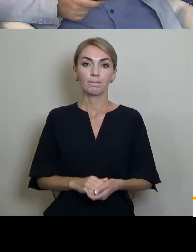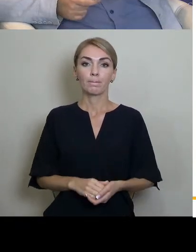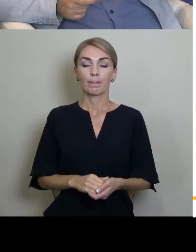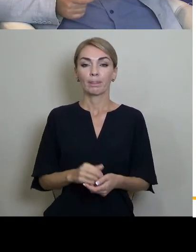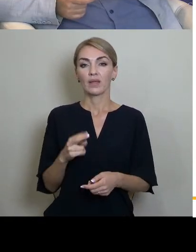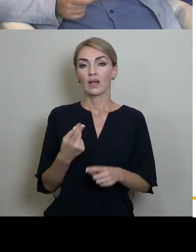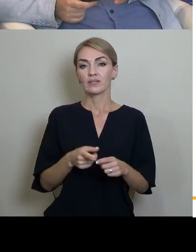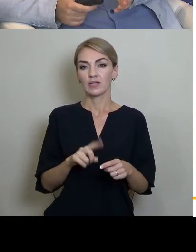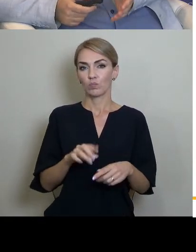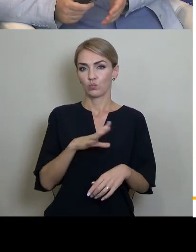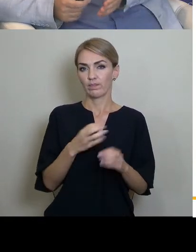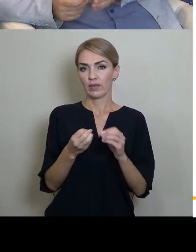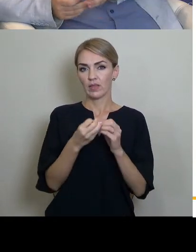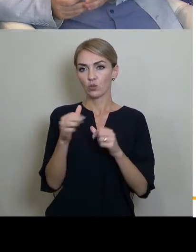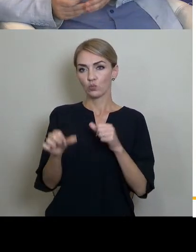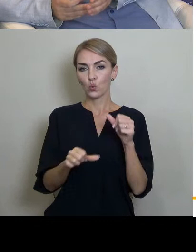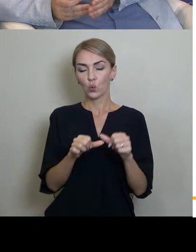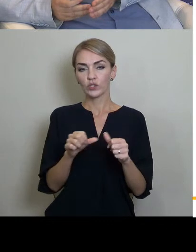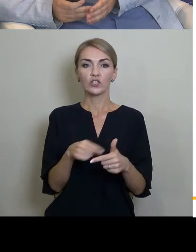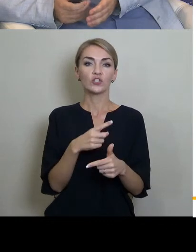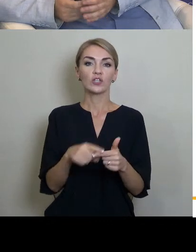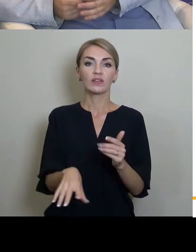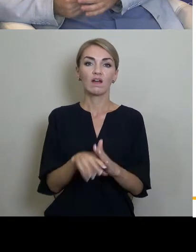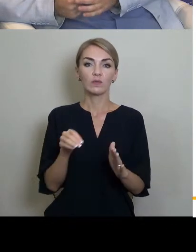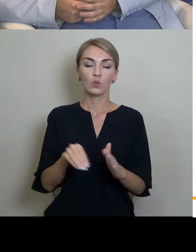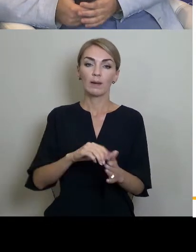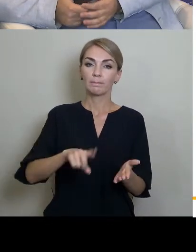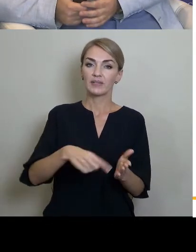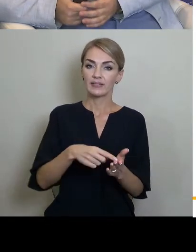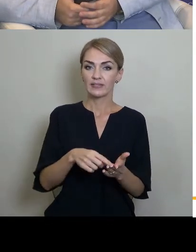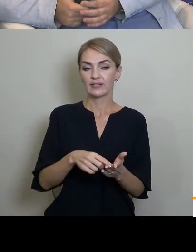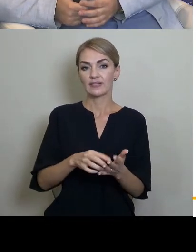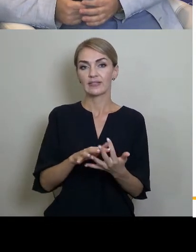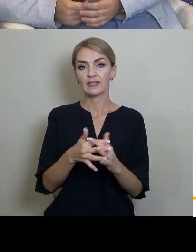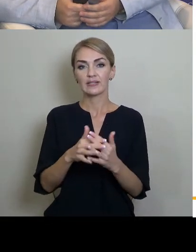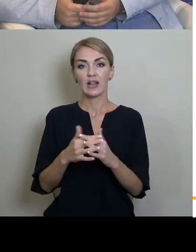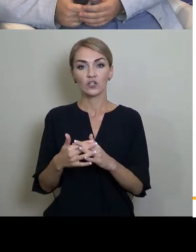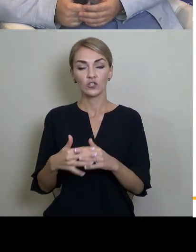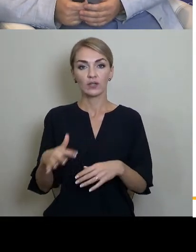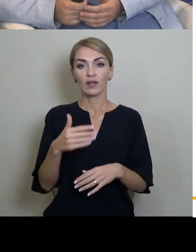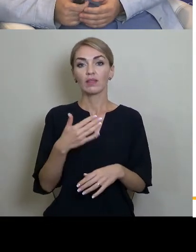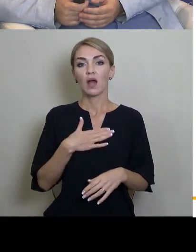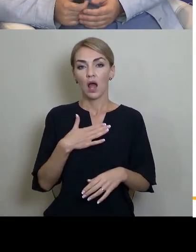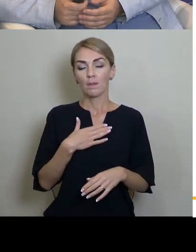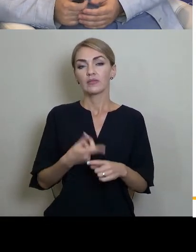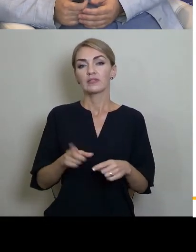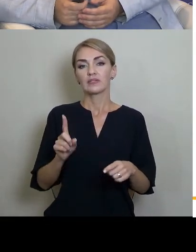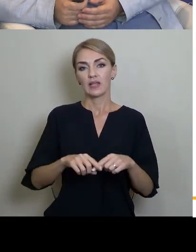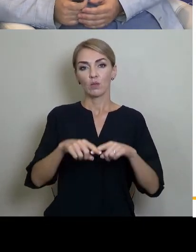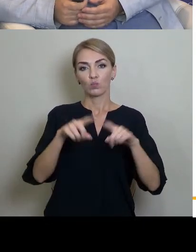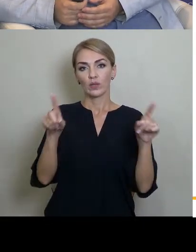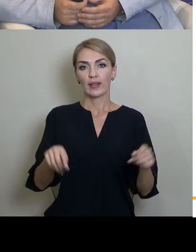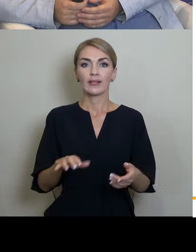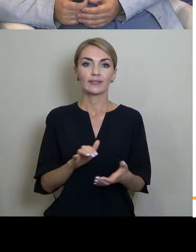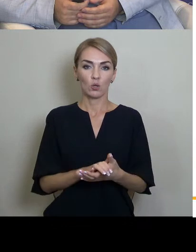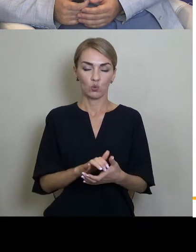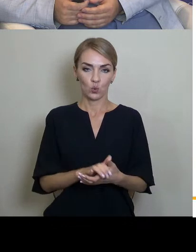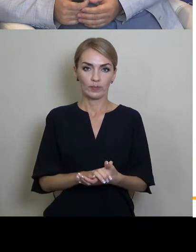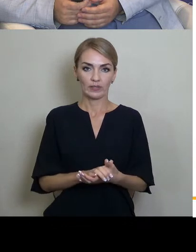multi-mandate majority voting systems like in 2015 or at the additional elections of the mayors, we know